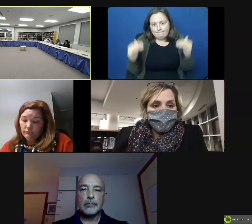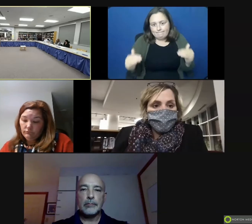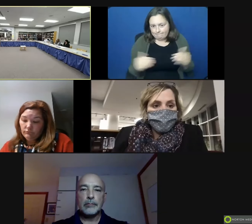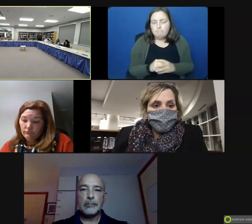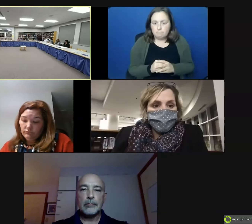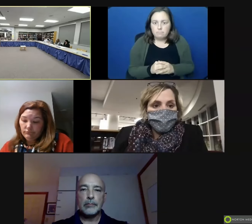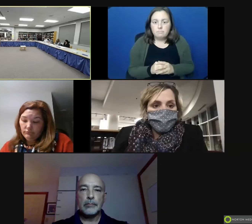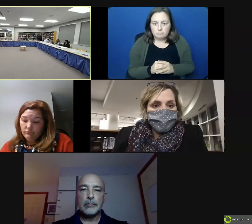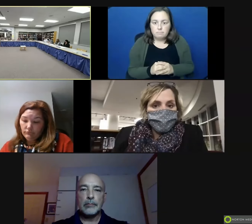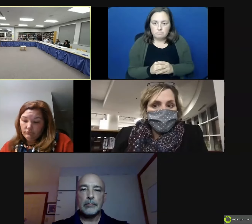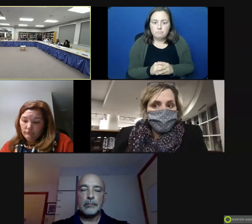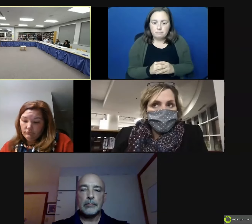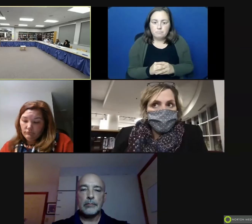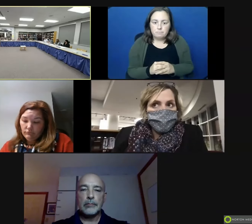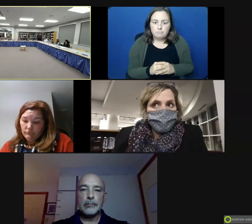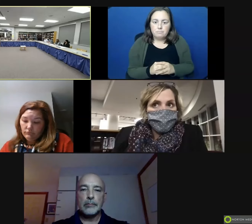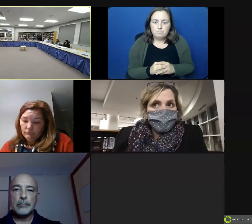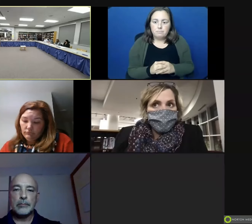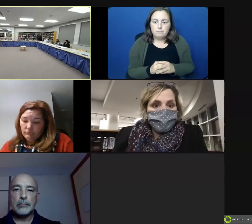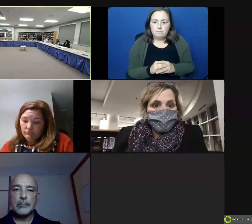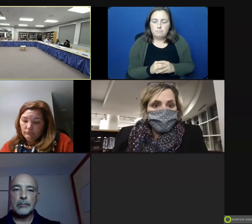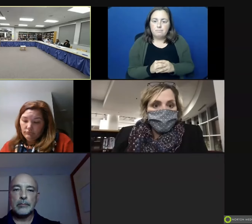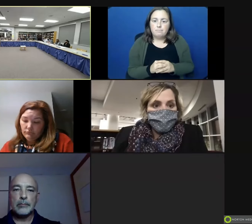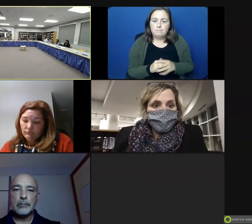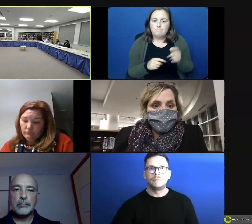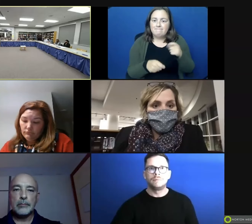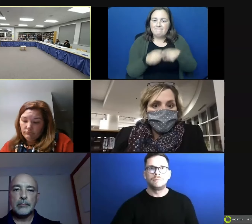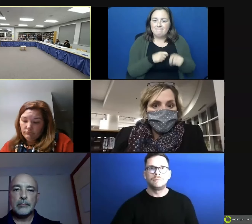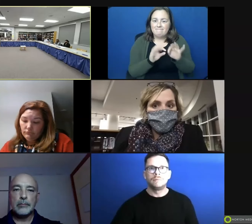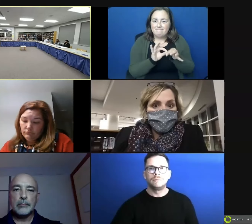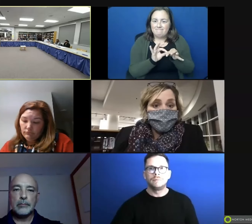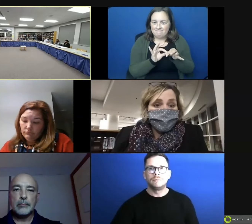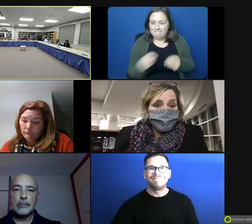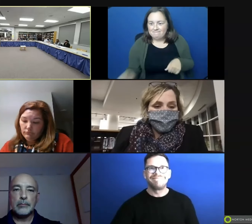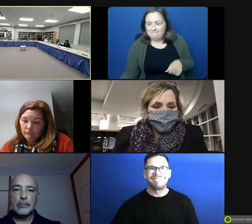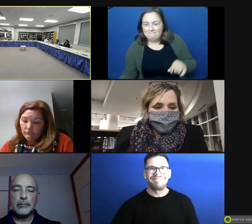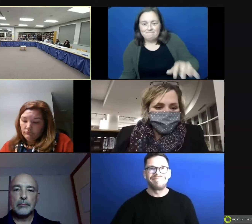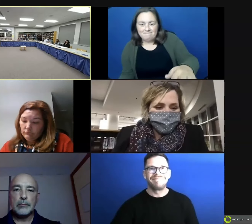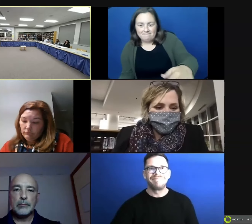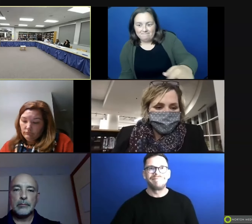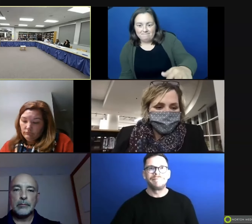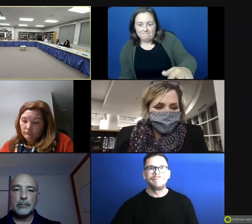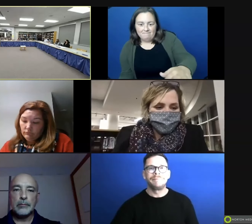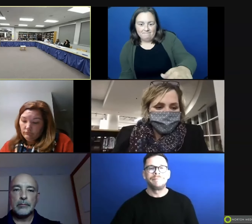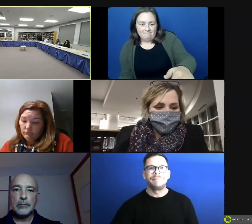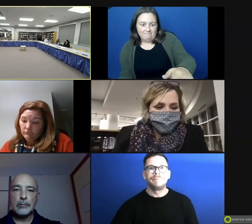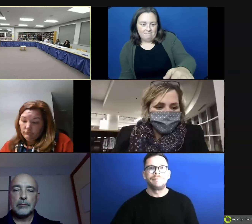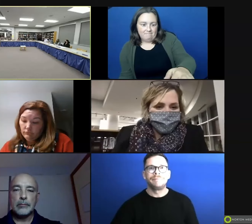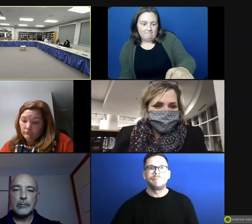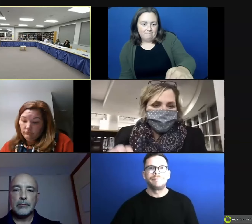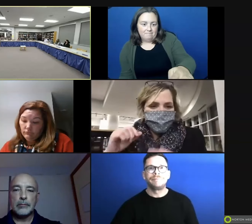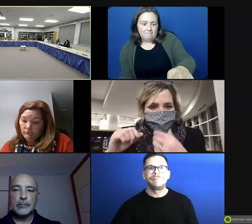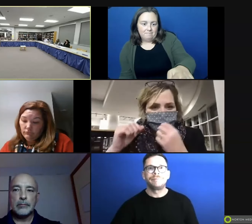We're moving forward. That's it. So. All right. Next up, we have digital learning specialist. Can we start?